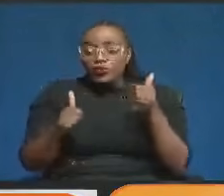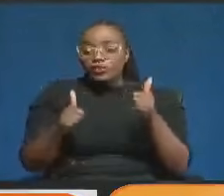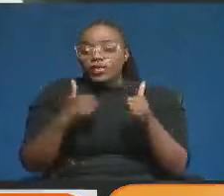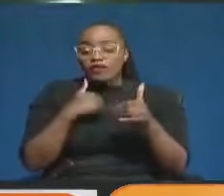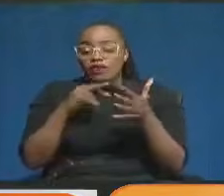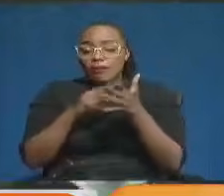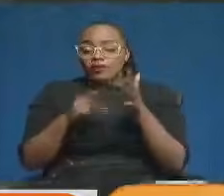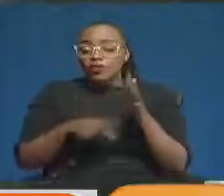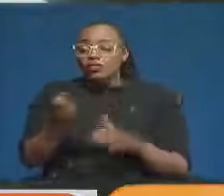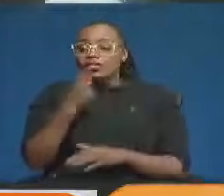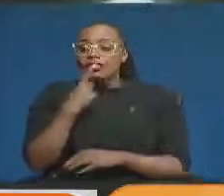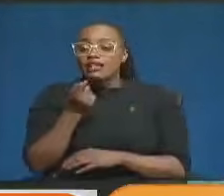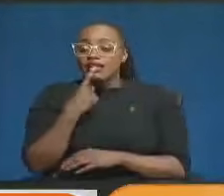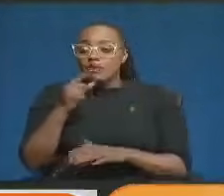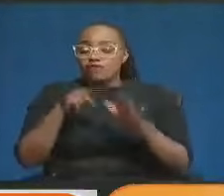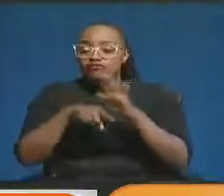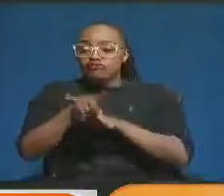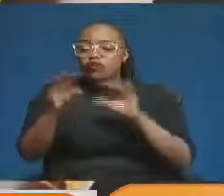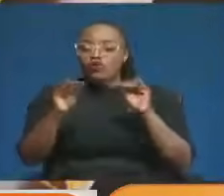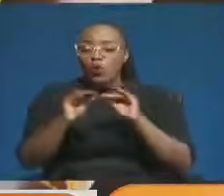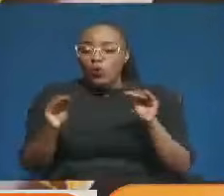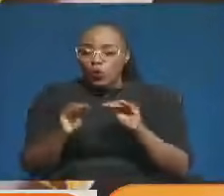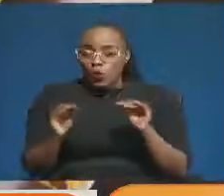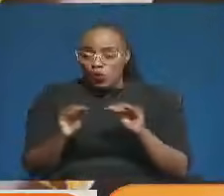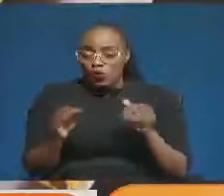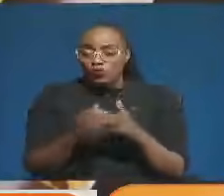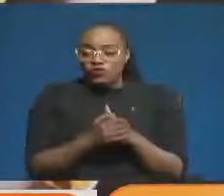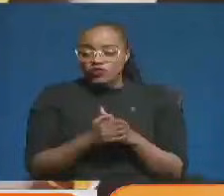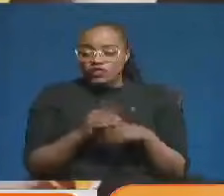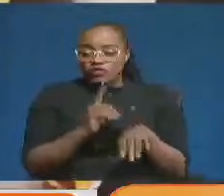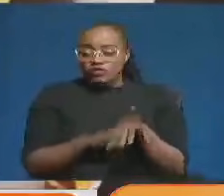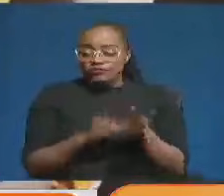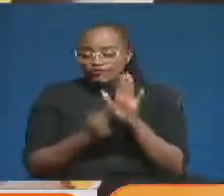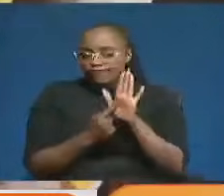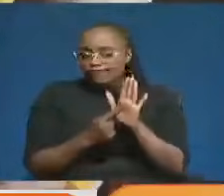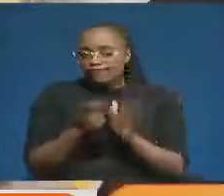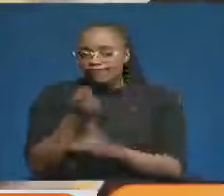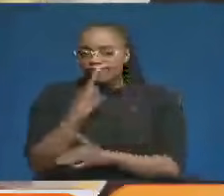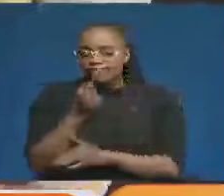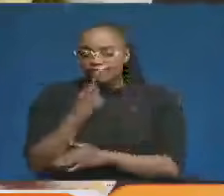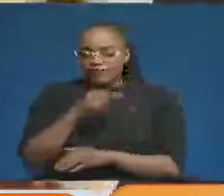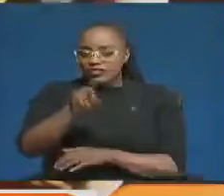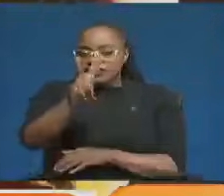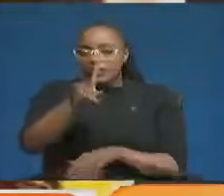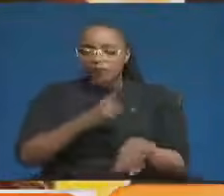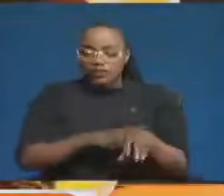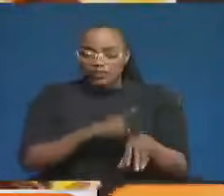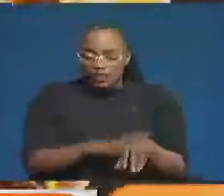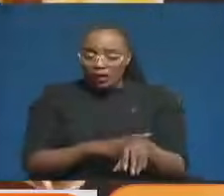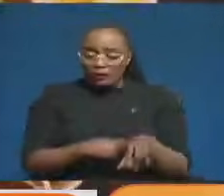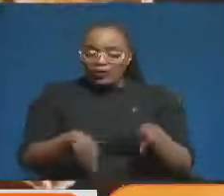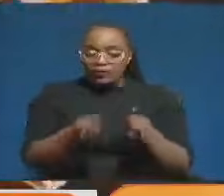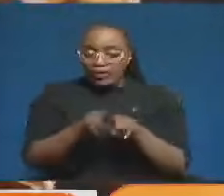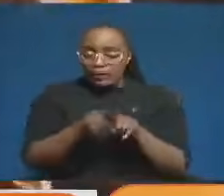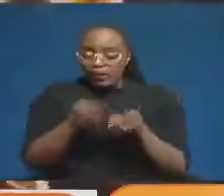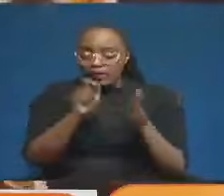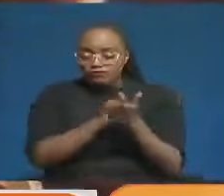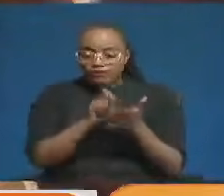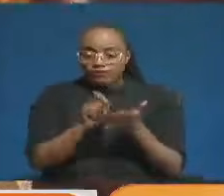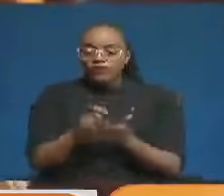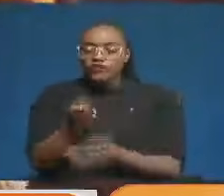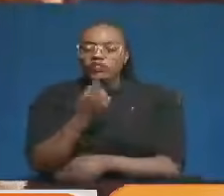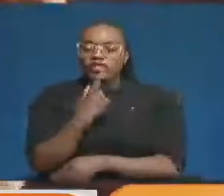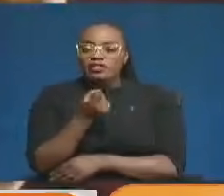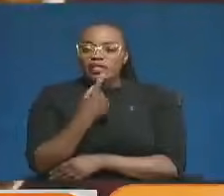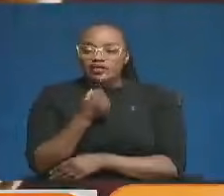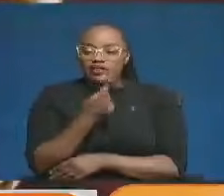means the drug cannot penetrate its cell membrane. When exposed to the drug a second time, even under the prescribed dosage,